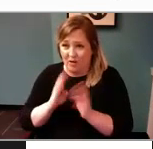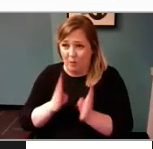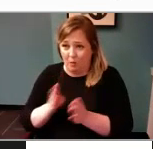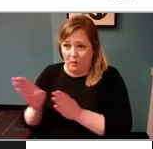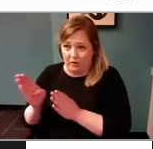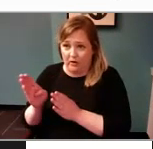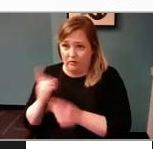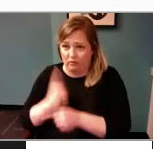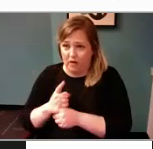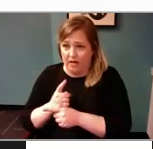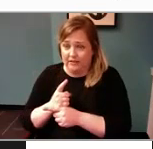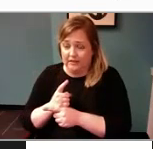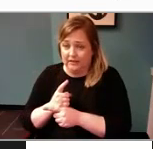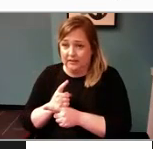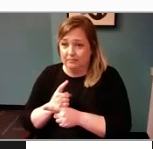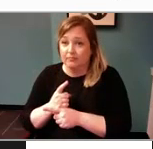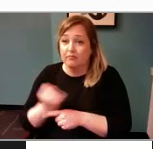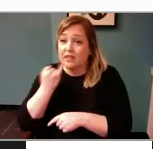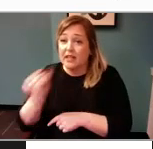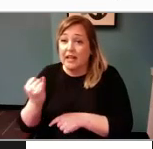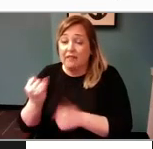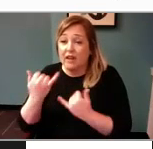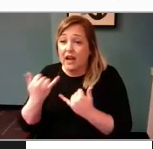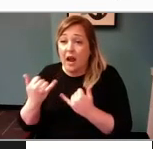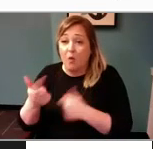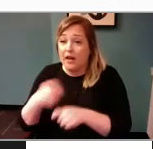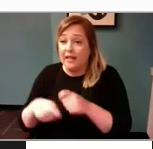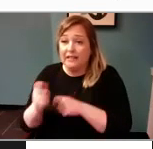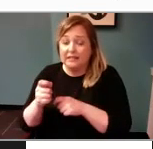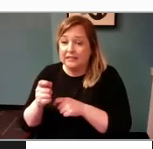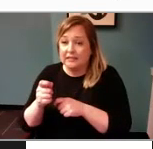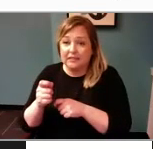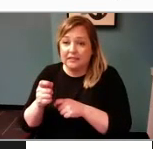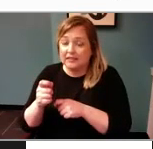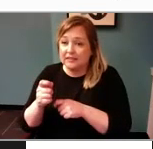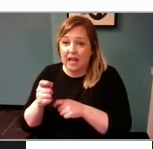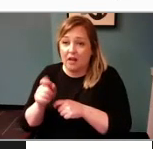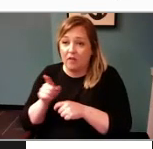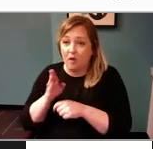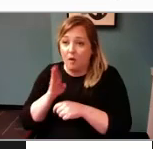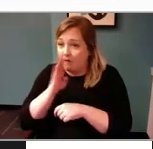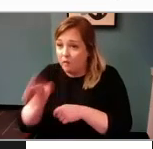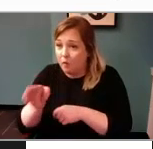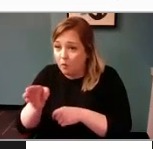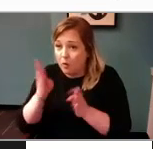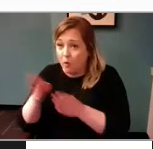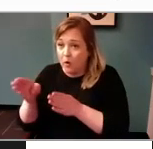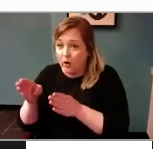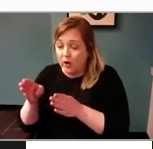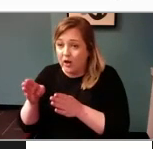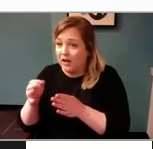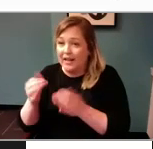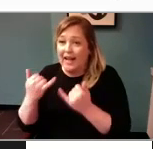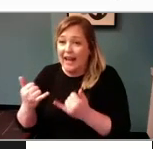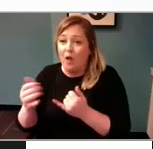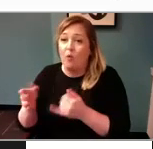than our source node. And if we just now, instead of doing it in the forward order, we do it in the reverse order, we get 2 benefits. One